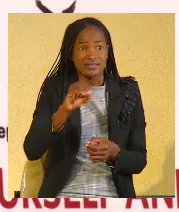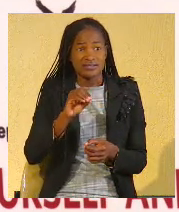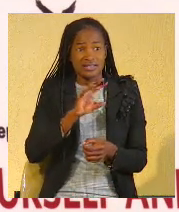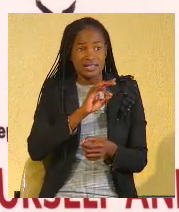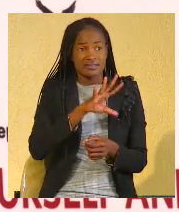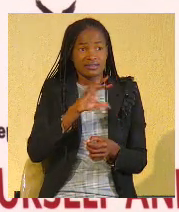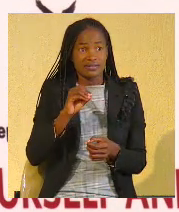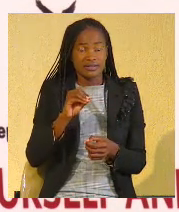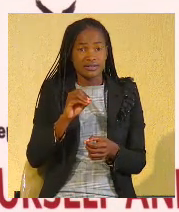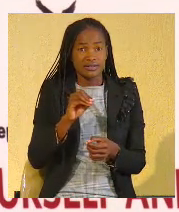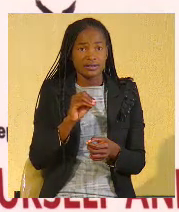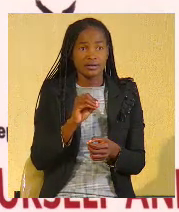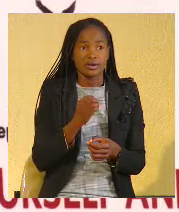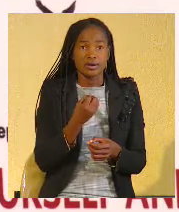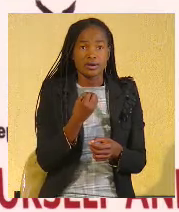a total of